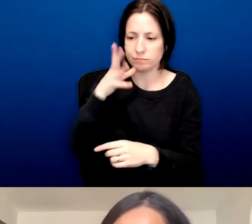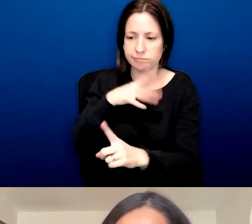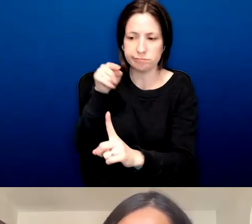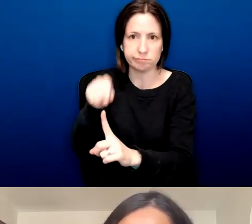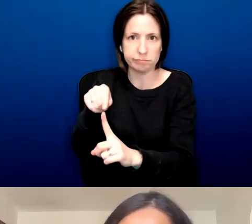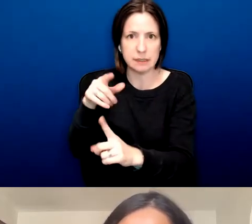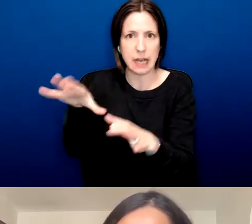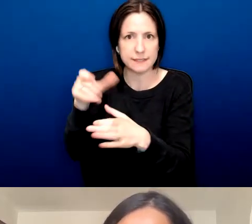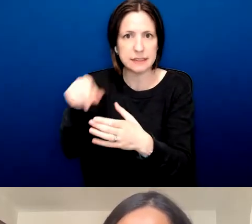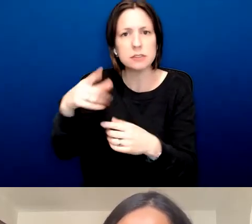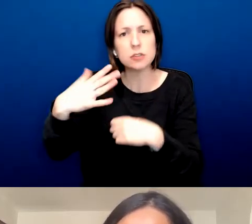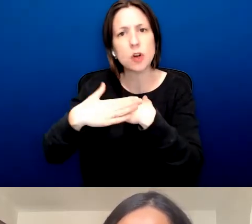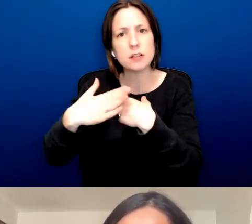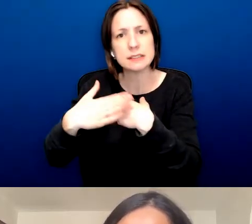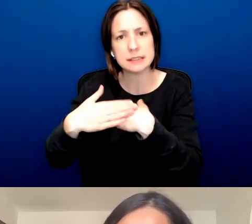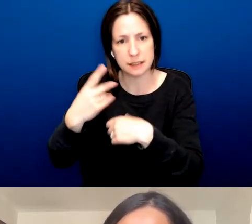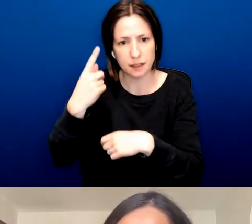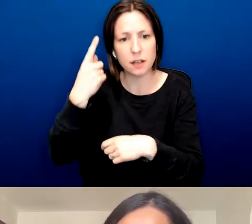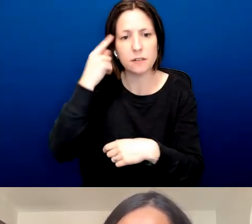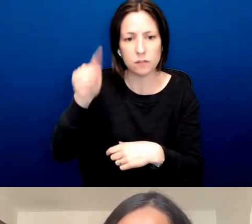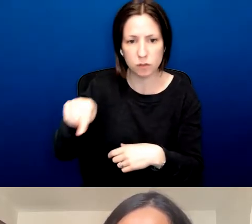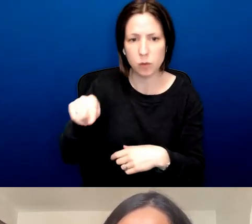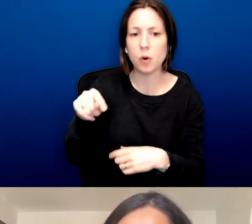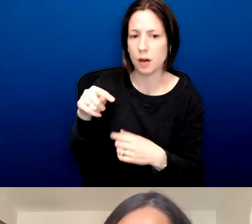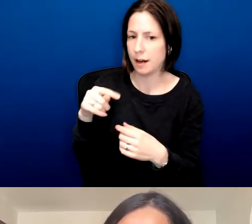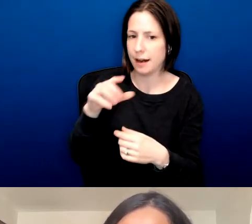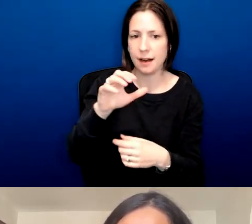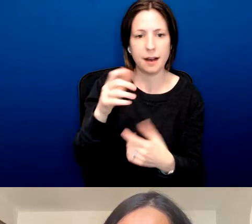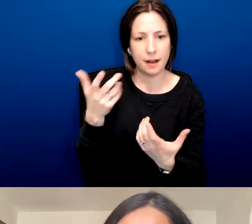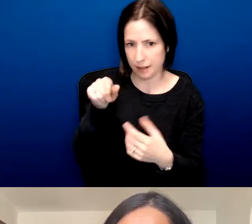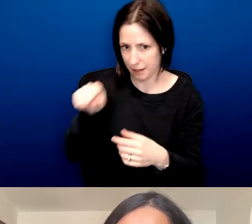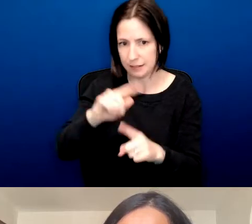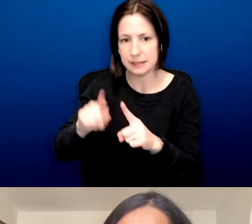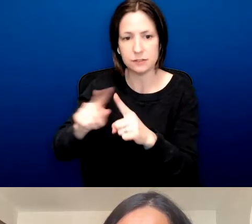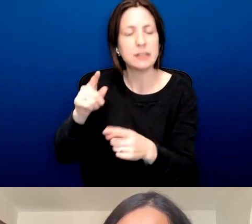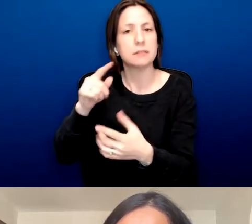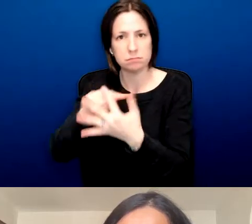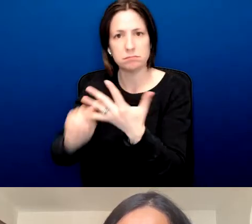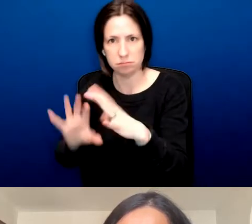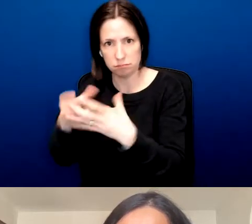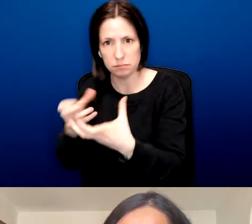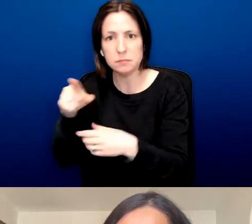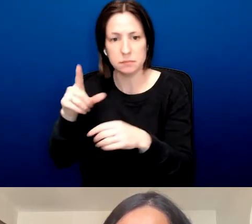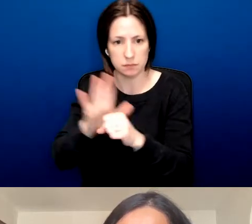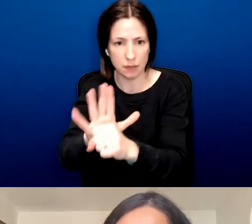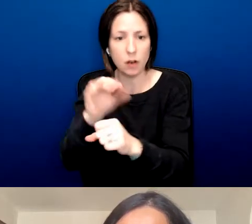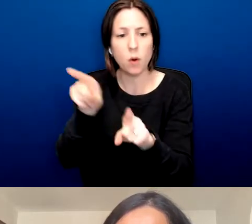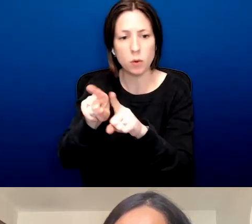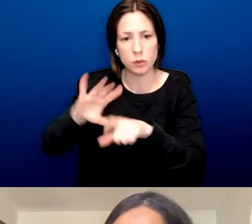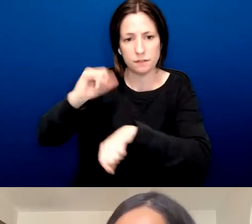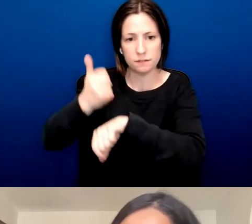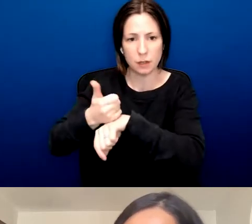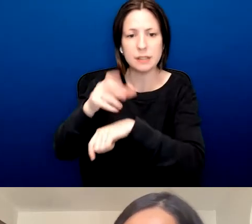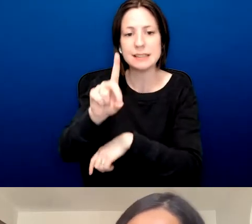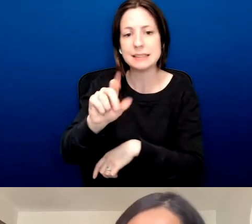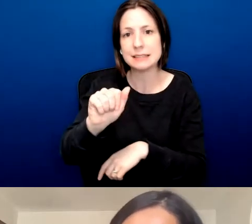a consultant for At the Lit Woman Fight and at Smashboard, and also a founder of the Dalit